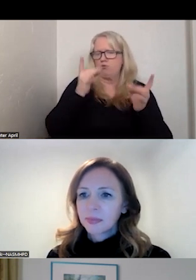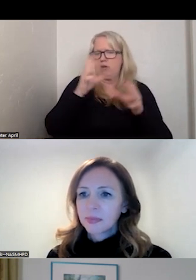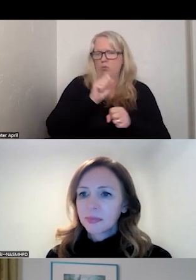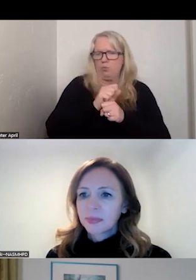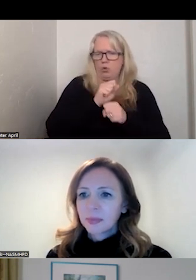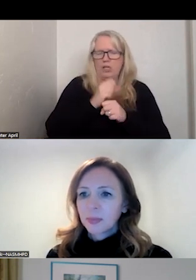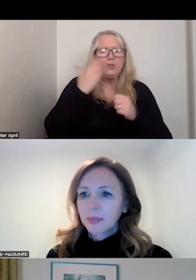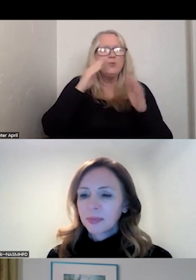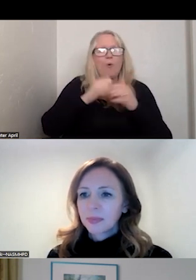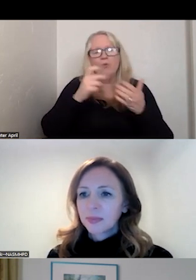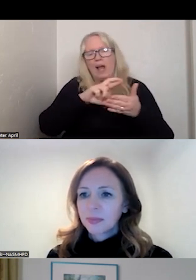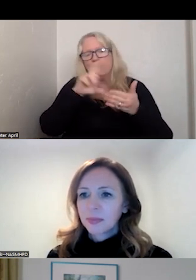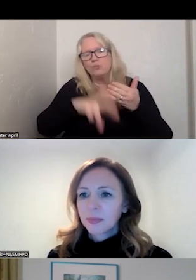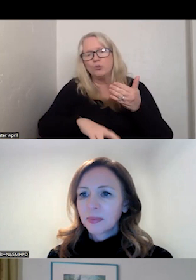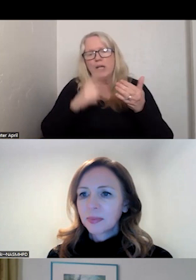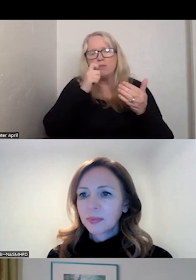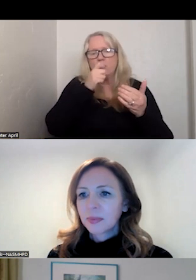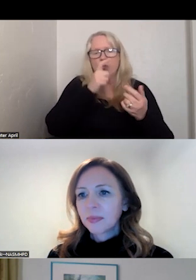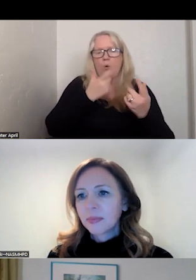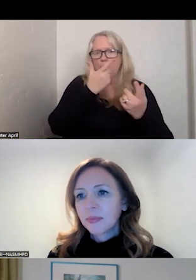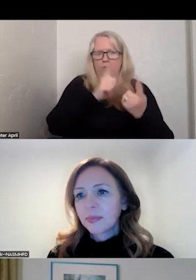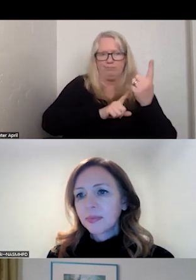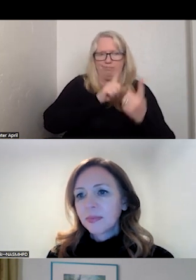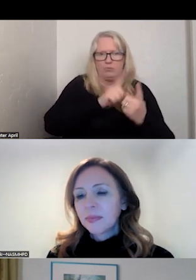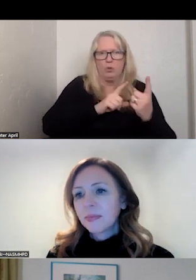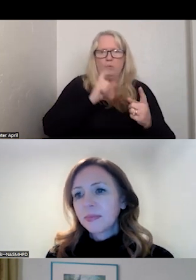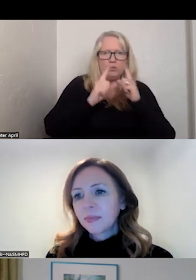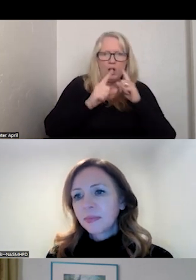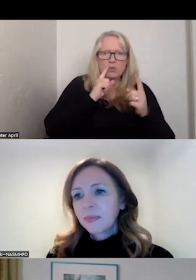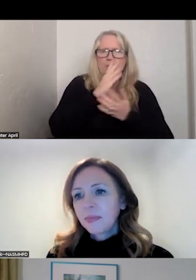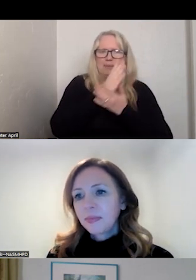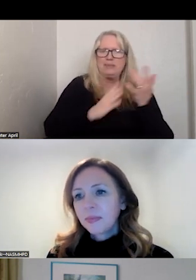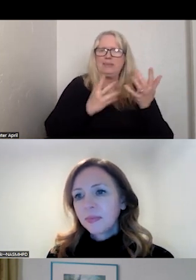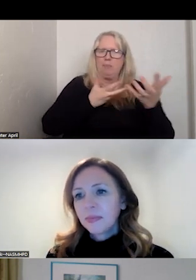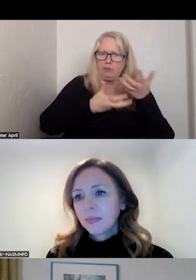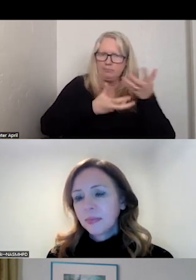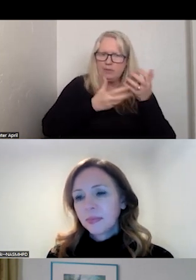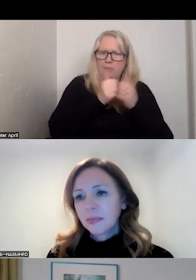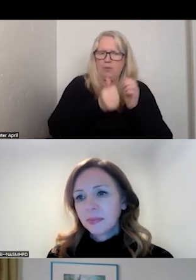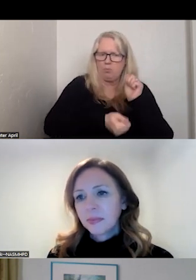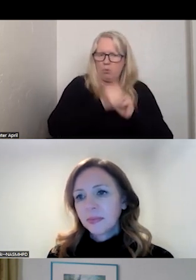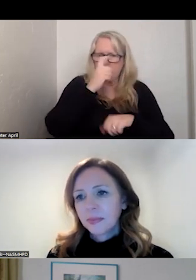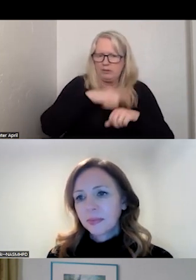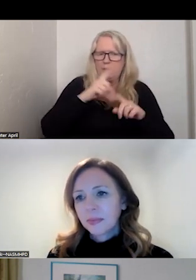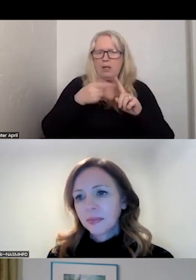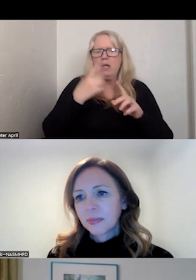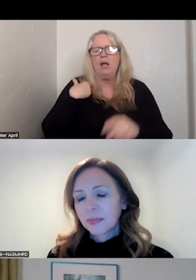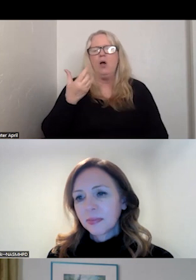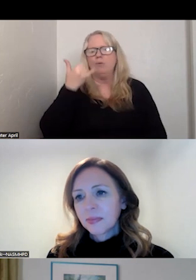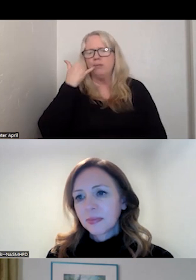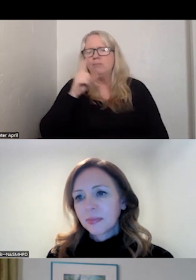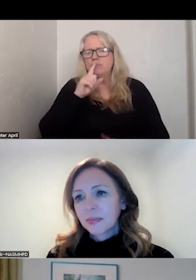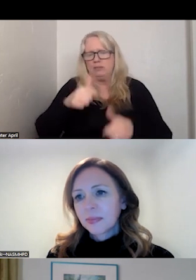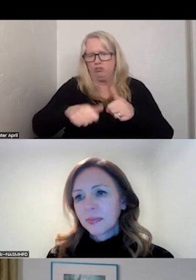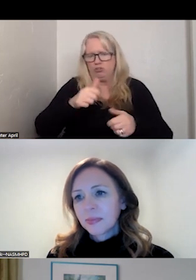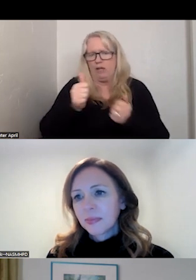how things turn out for the individuals that you talk to. So we sit with them in some of their most difficult moments and then pick up the phone or answer that chat or text to do it